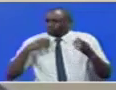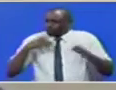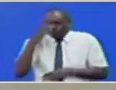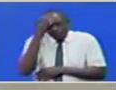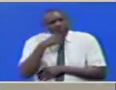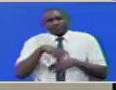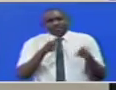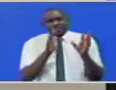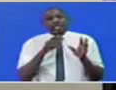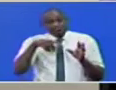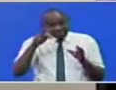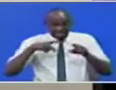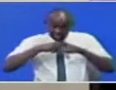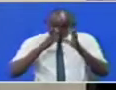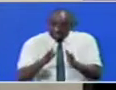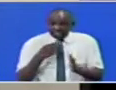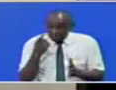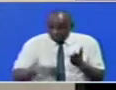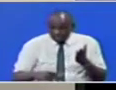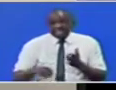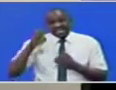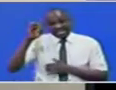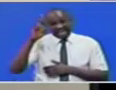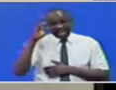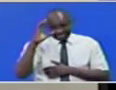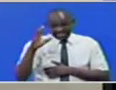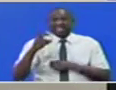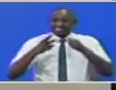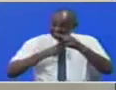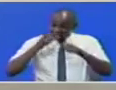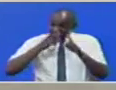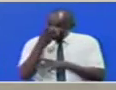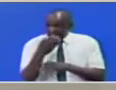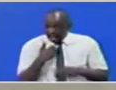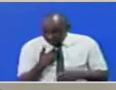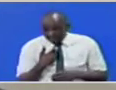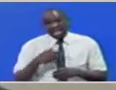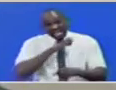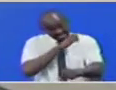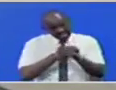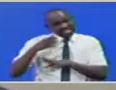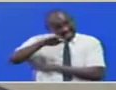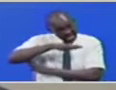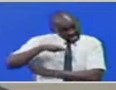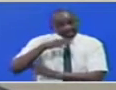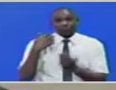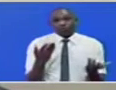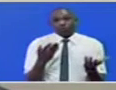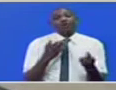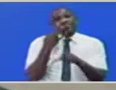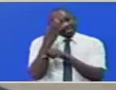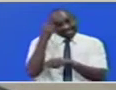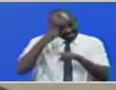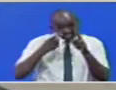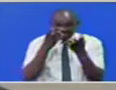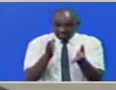a trained engineer, has served at ERC for more than 7 years and has been in the energy industry for more than 30